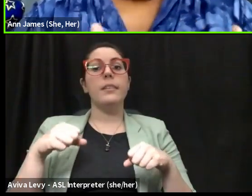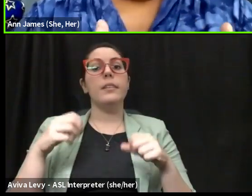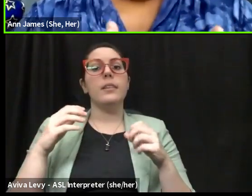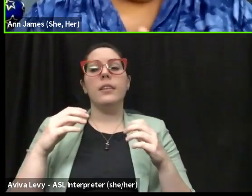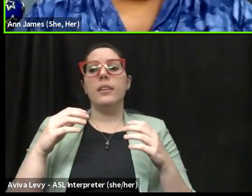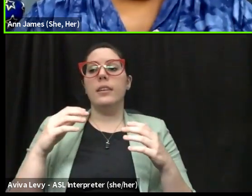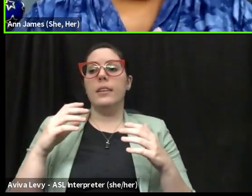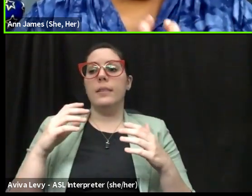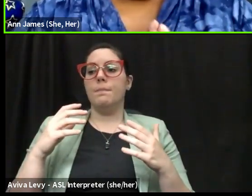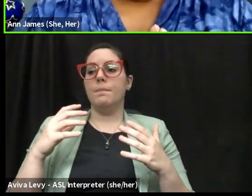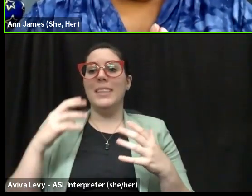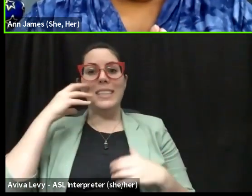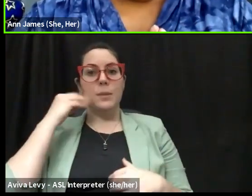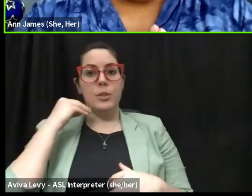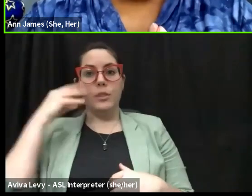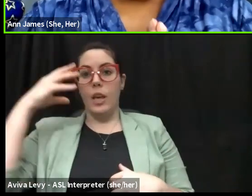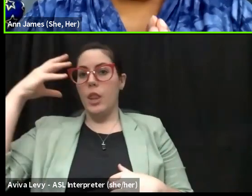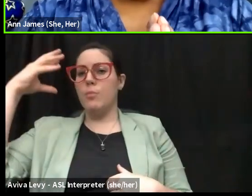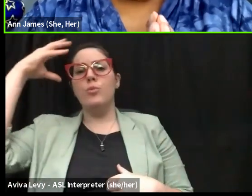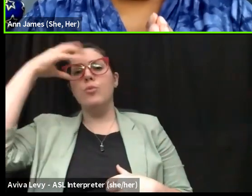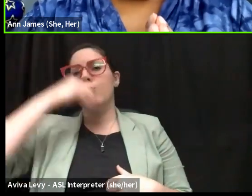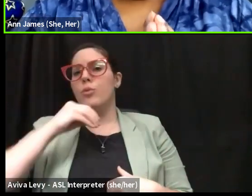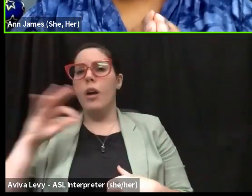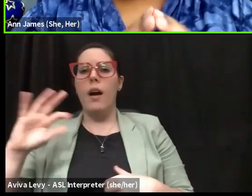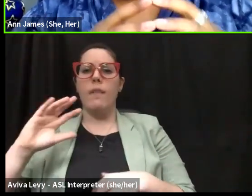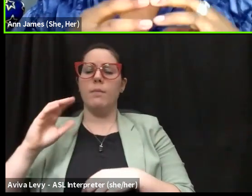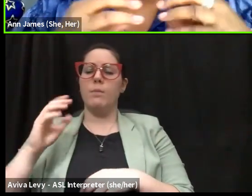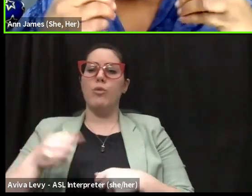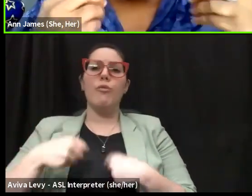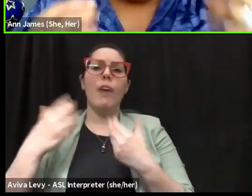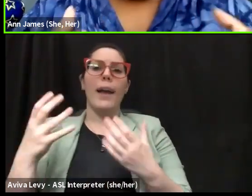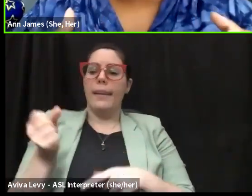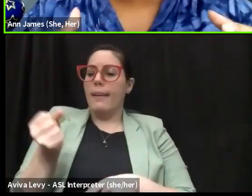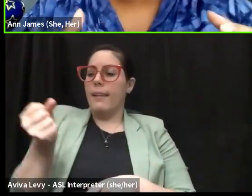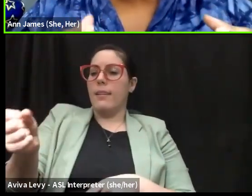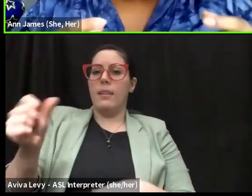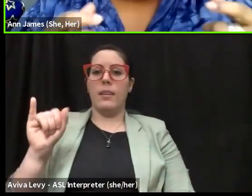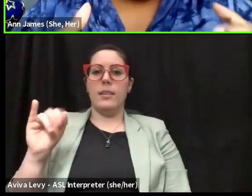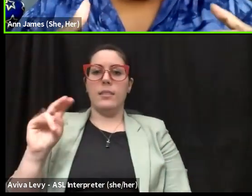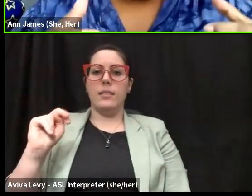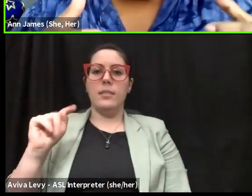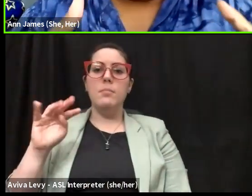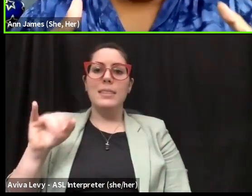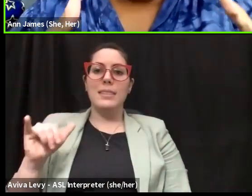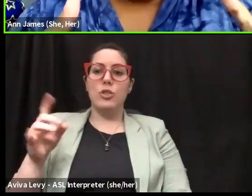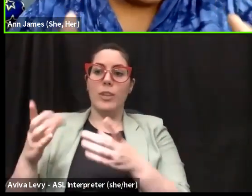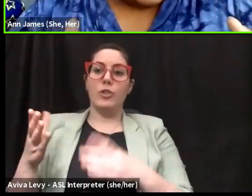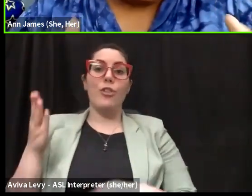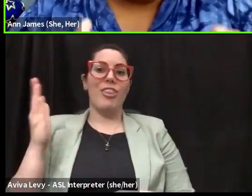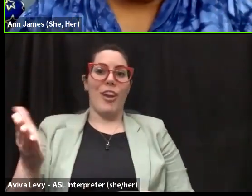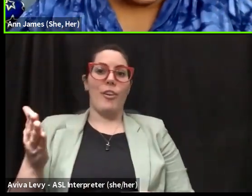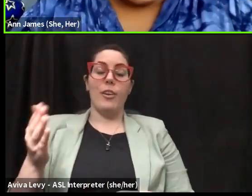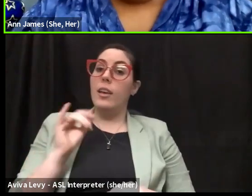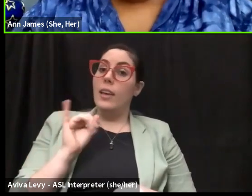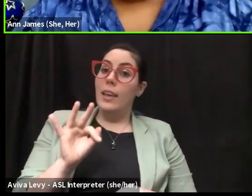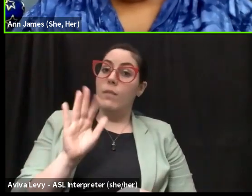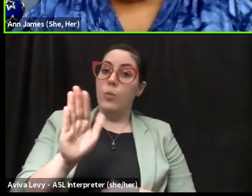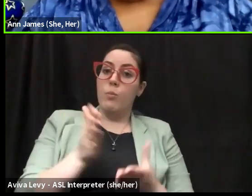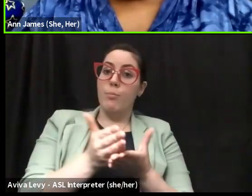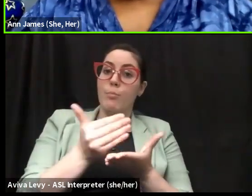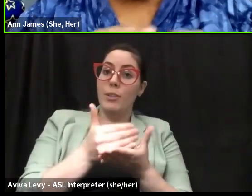beauty of having an intimacy director in the room. And I encourage, if the budget allows